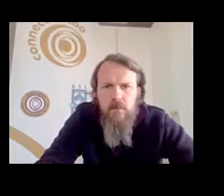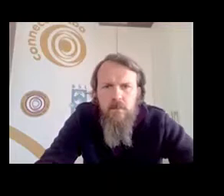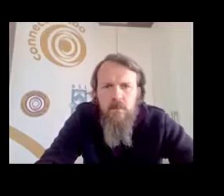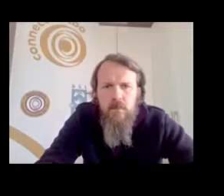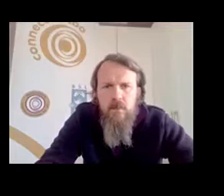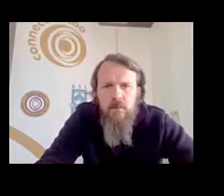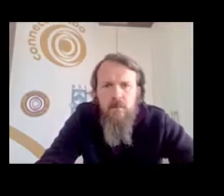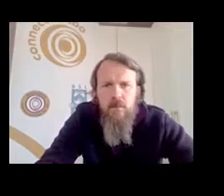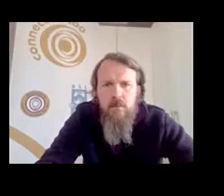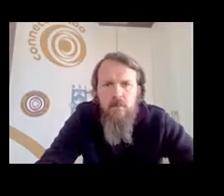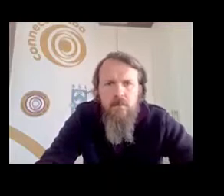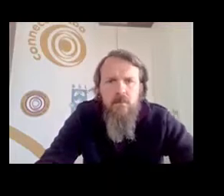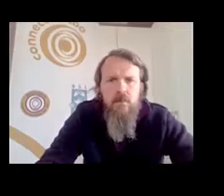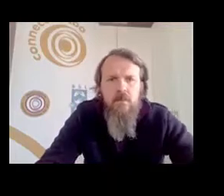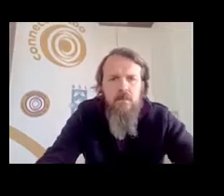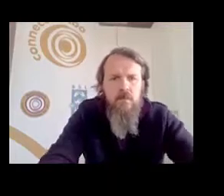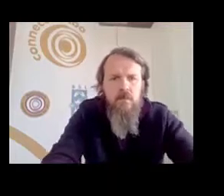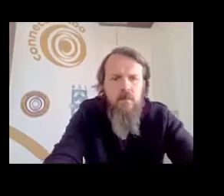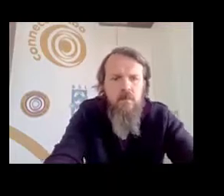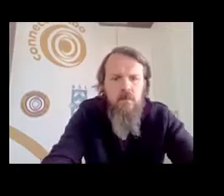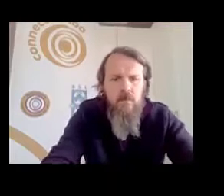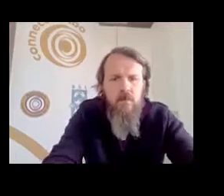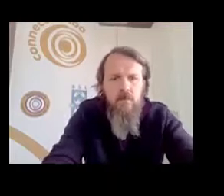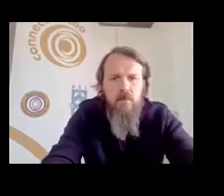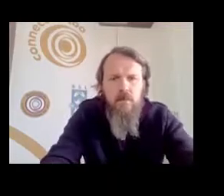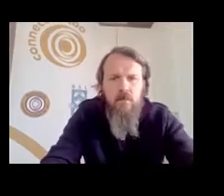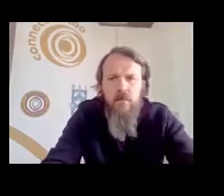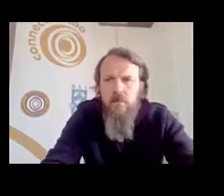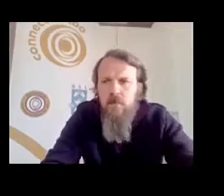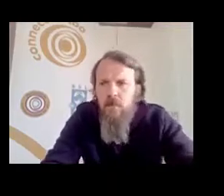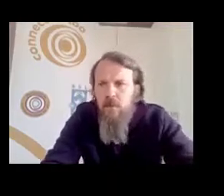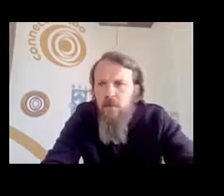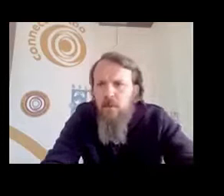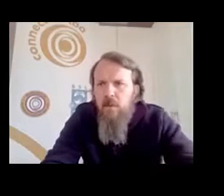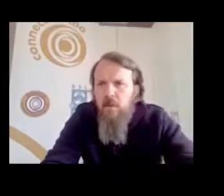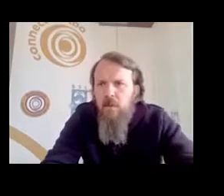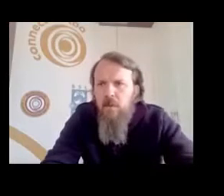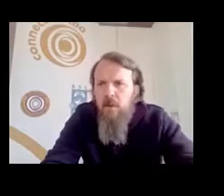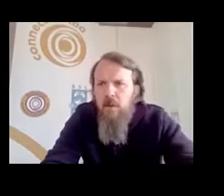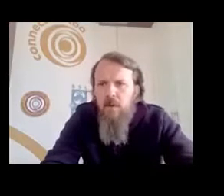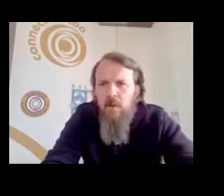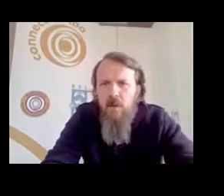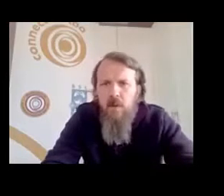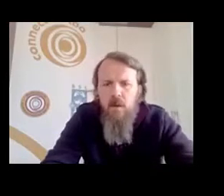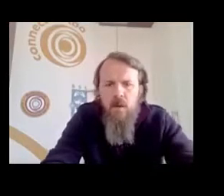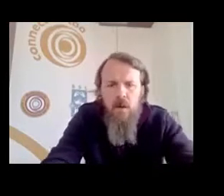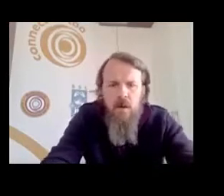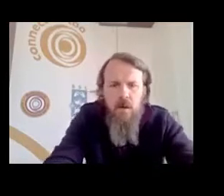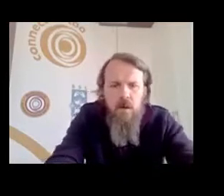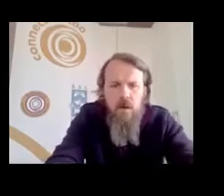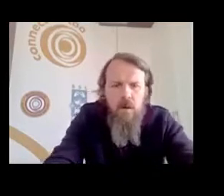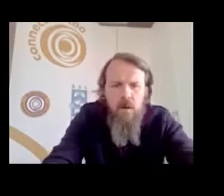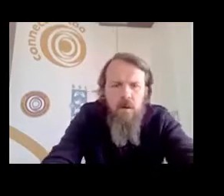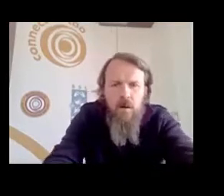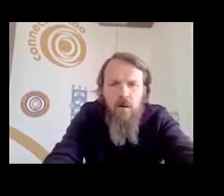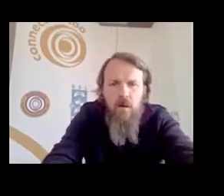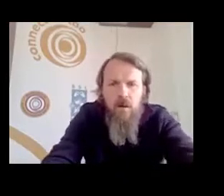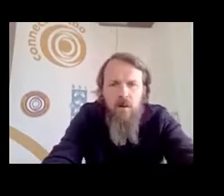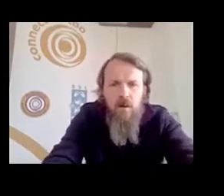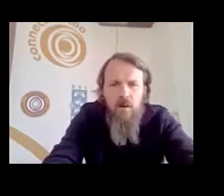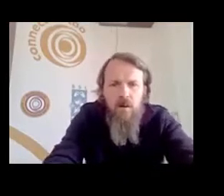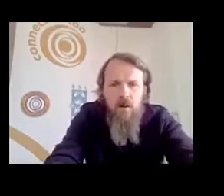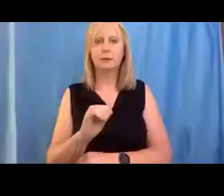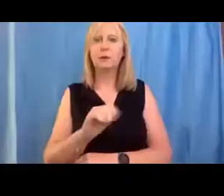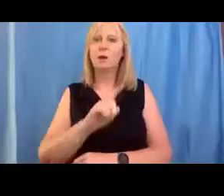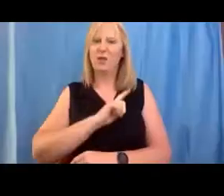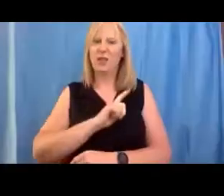transparent. And diversity and equality, representative of the people of Scotland. And that is why we're here to talk to